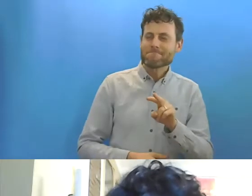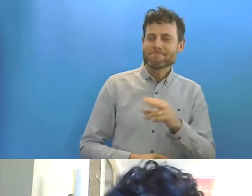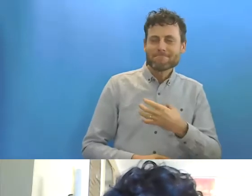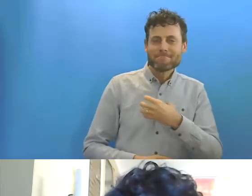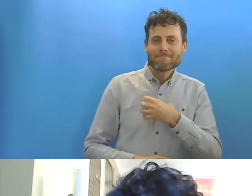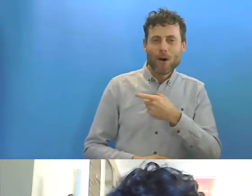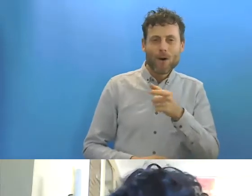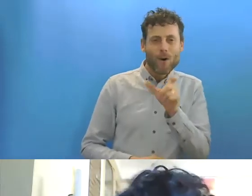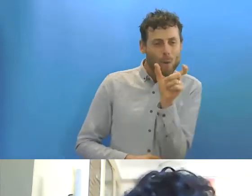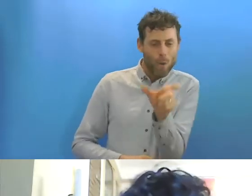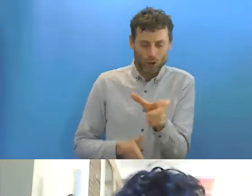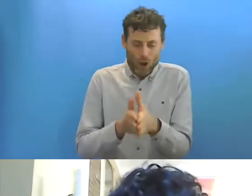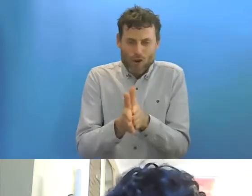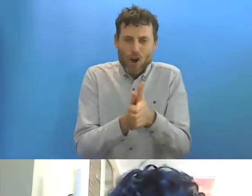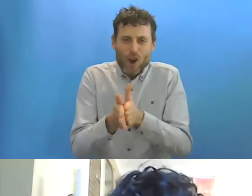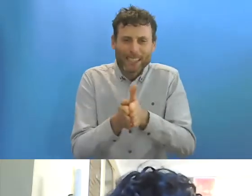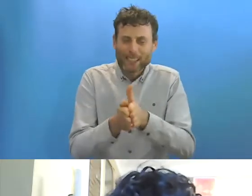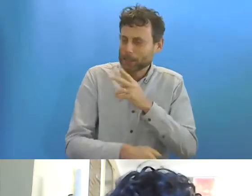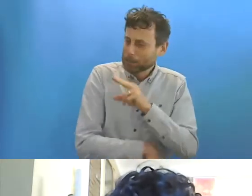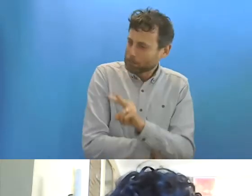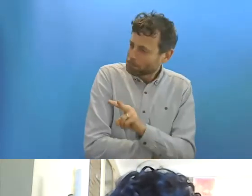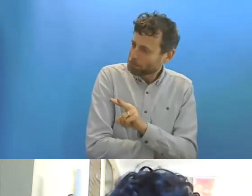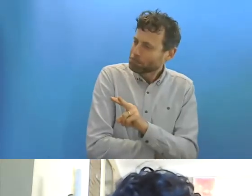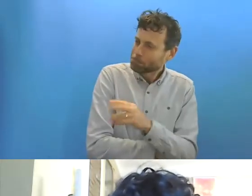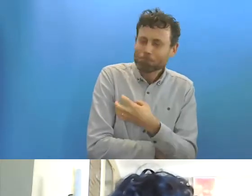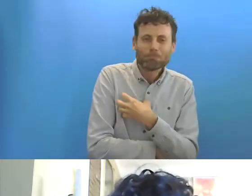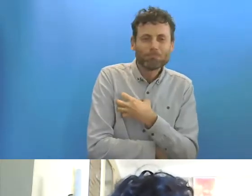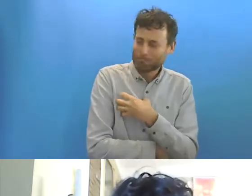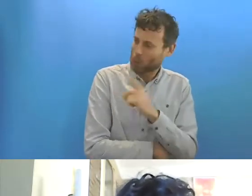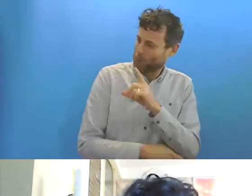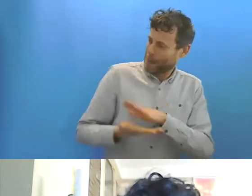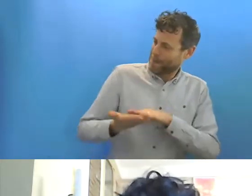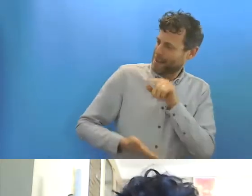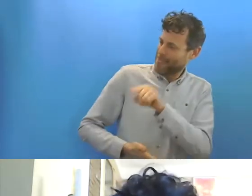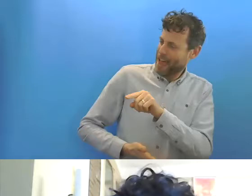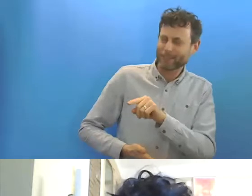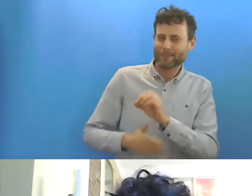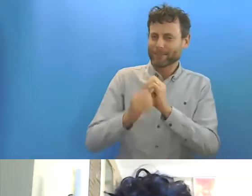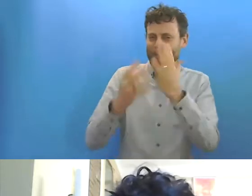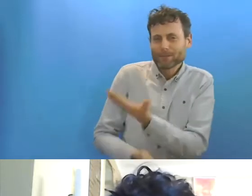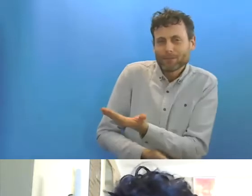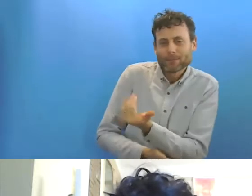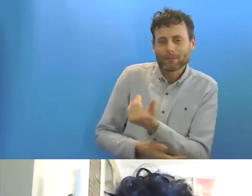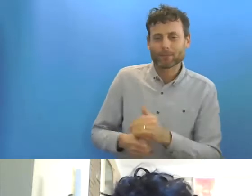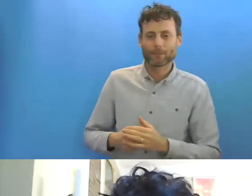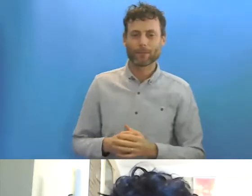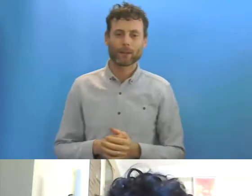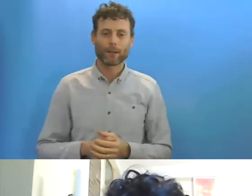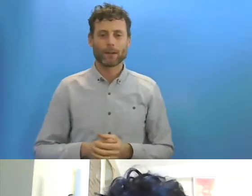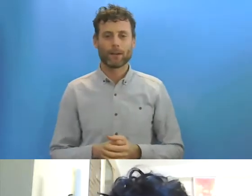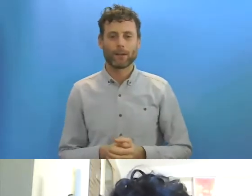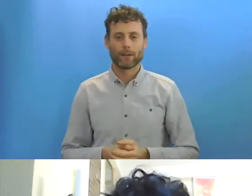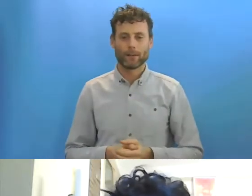I've never been involved with anything that's been called earnest before. Really? So what do you mean by earnest? Tell me a bit more about that. I just feel Unlimited is